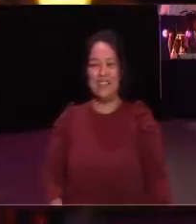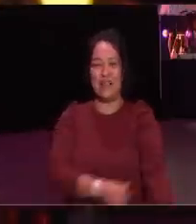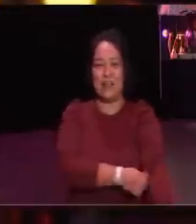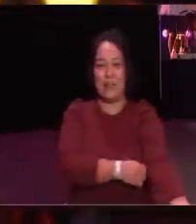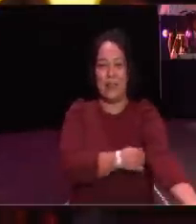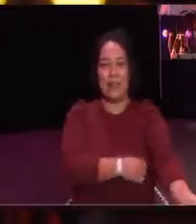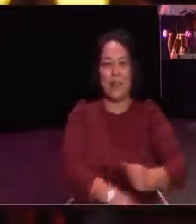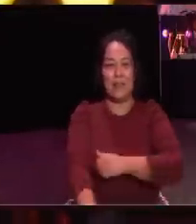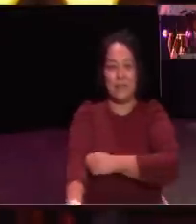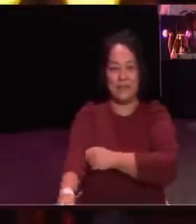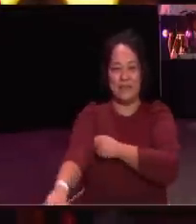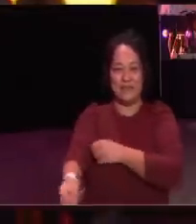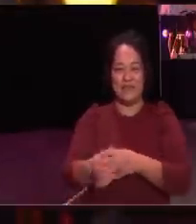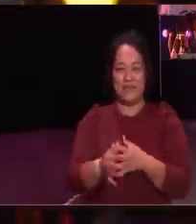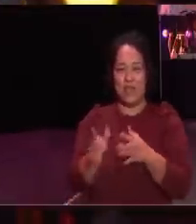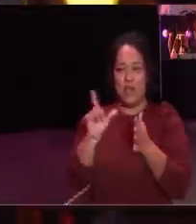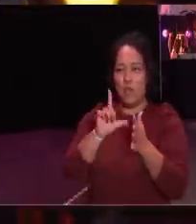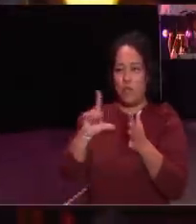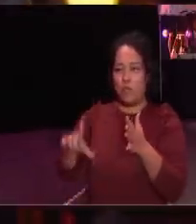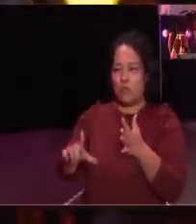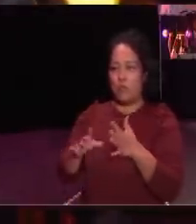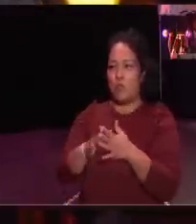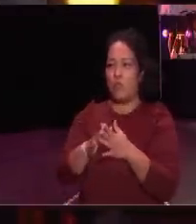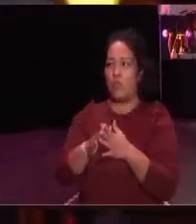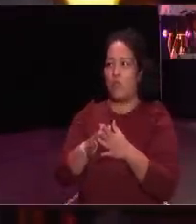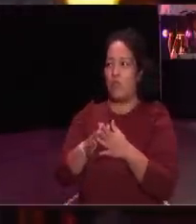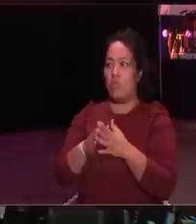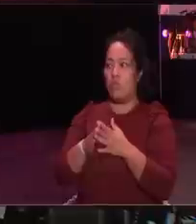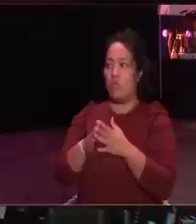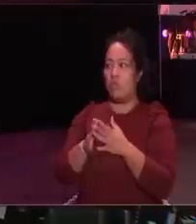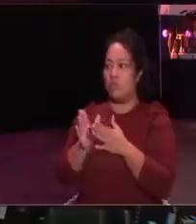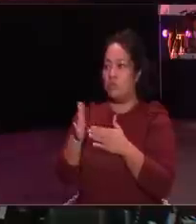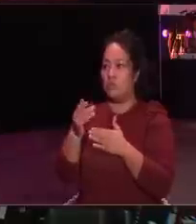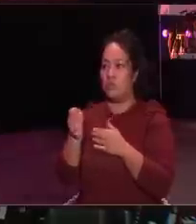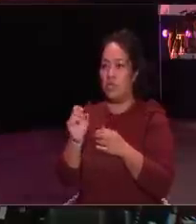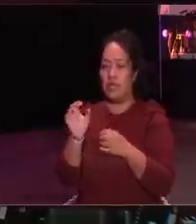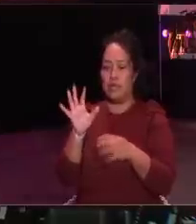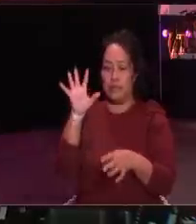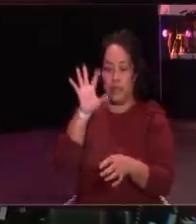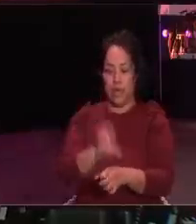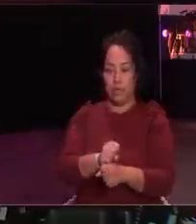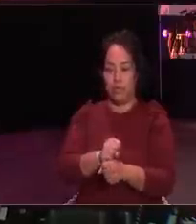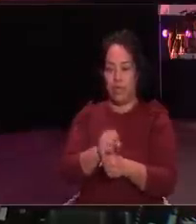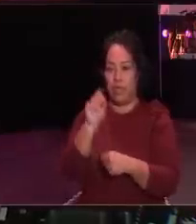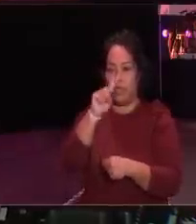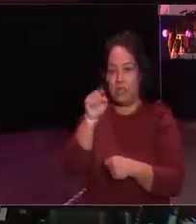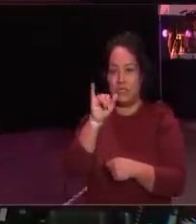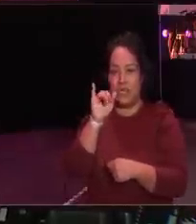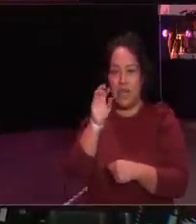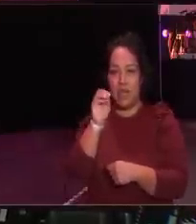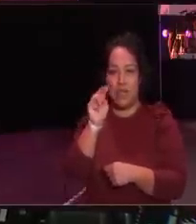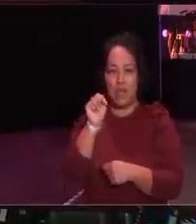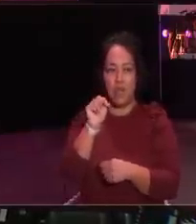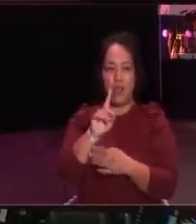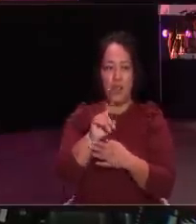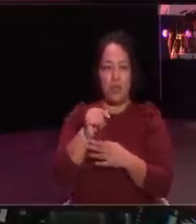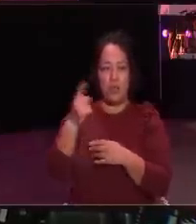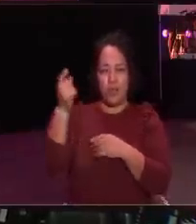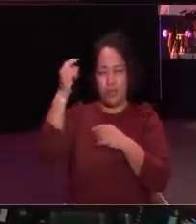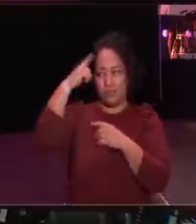la cautividad, when the Lord turned again the captivity of Zion, seremos como los que sueñan. We were like them that